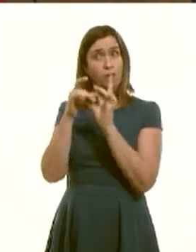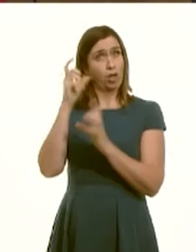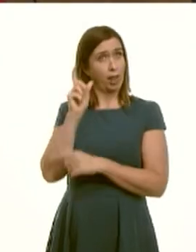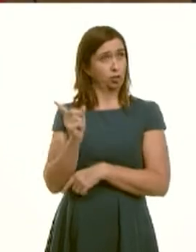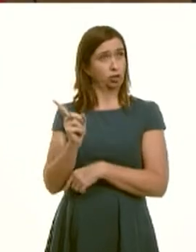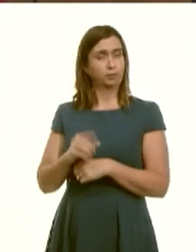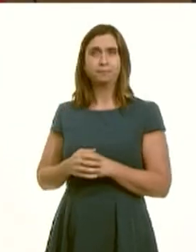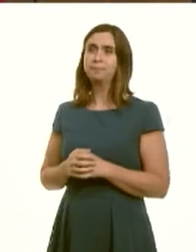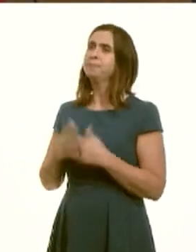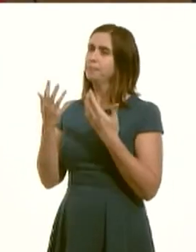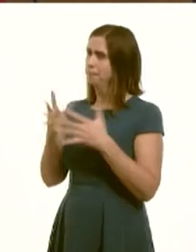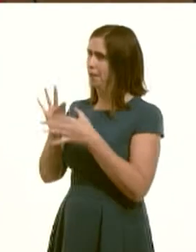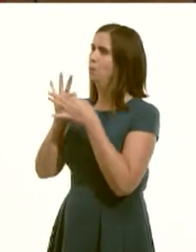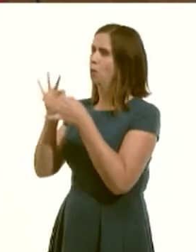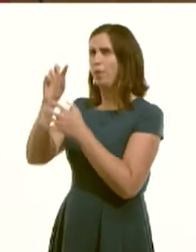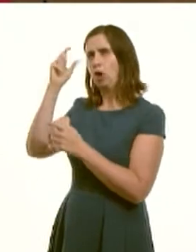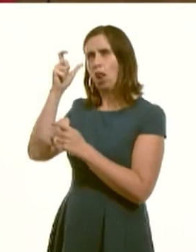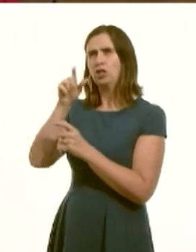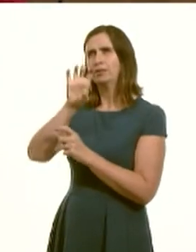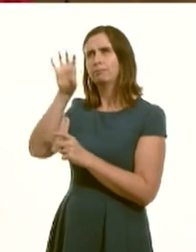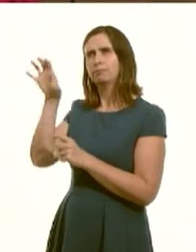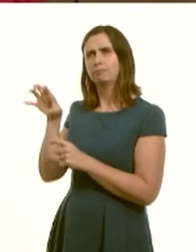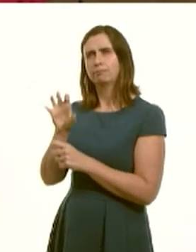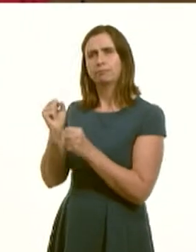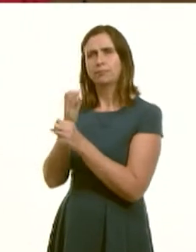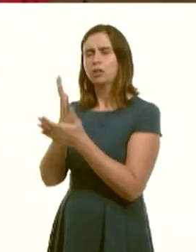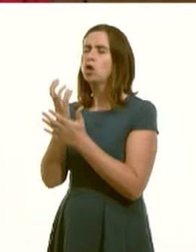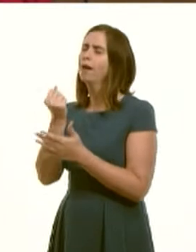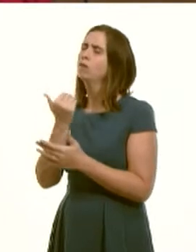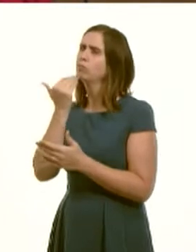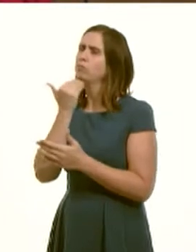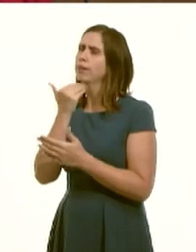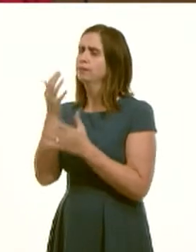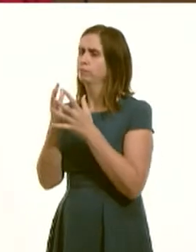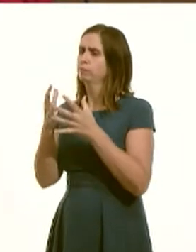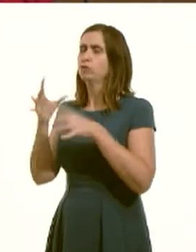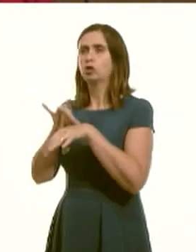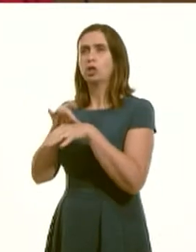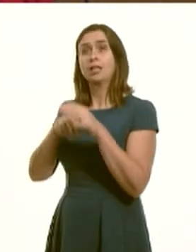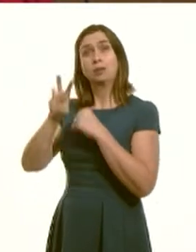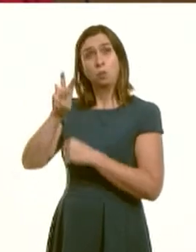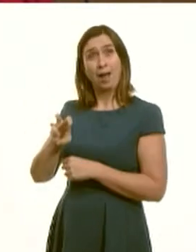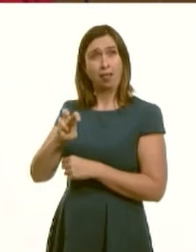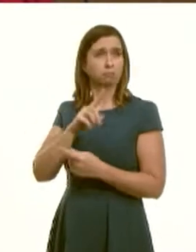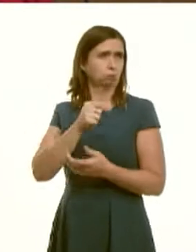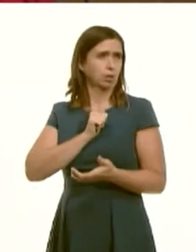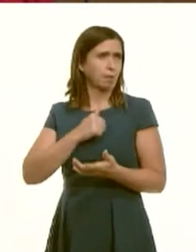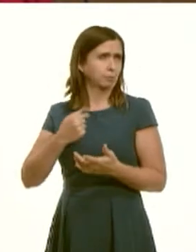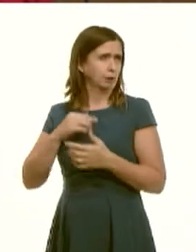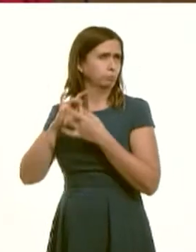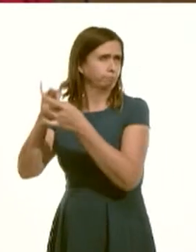sicrhau bod na ddigon o ddoctoriaid yng Nghymru fel byddai'r aelod yn erbyn i wneud. Ac wrth gwrs ni'n gwybod bod 96%,